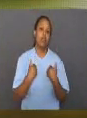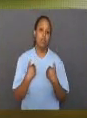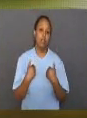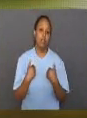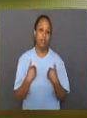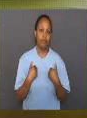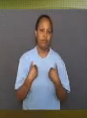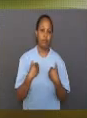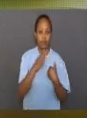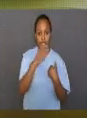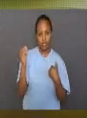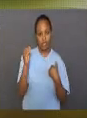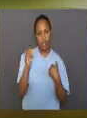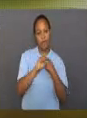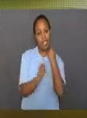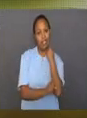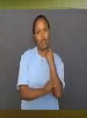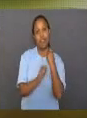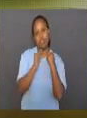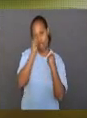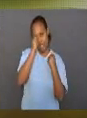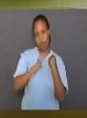as basic human rights.